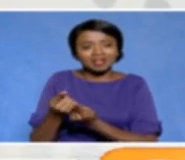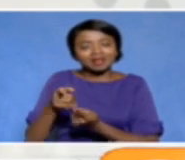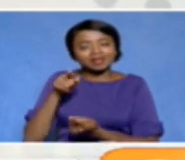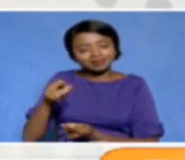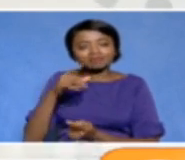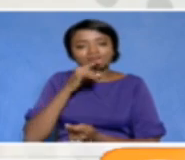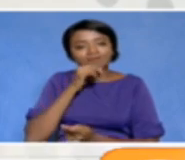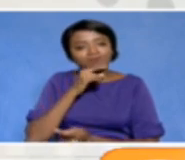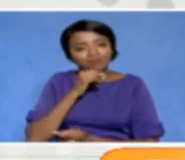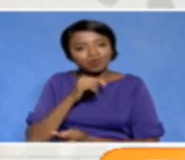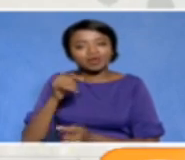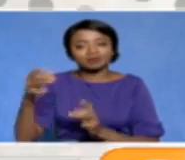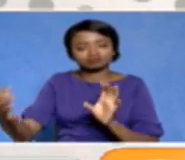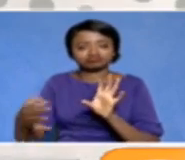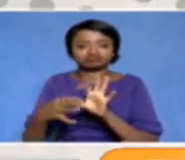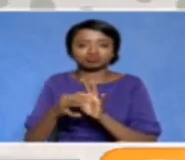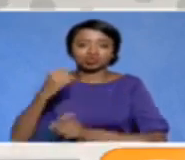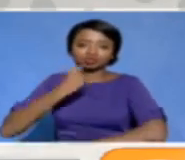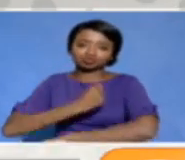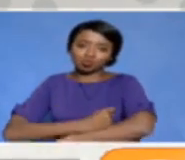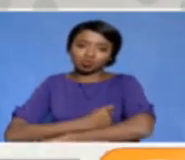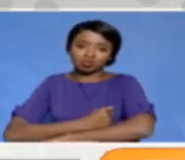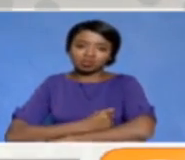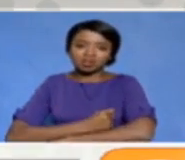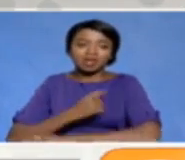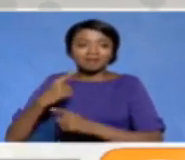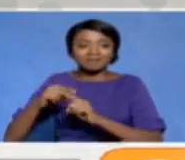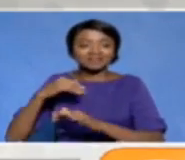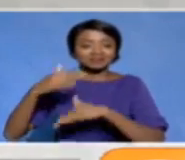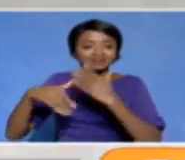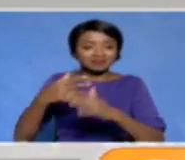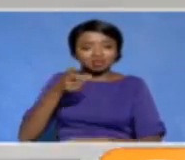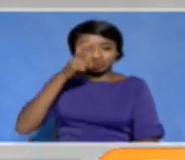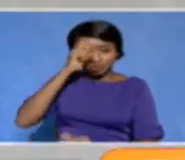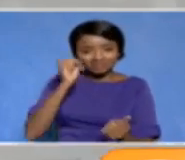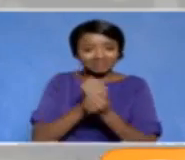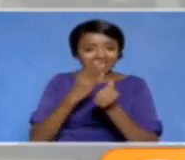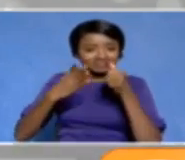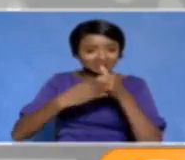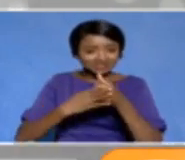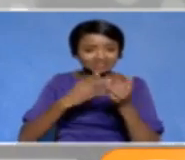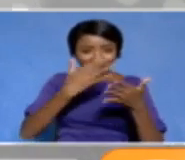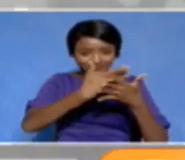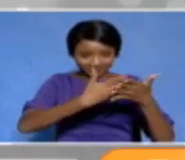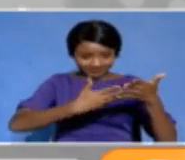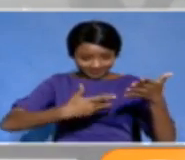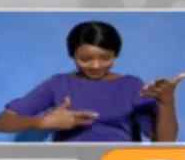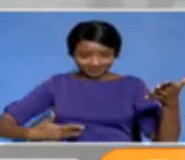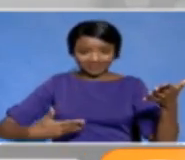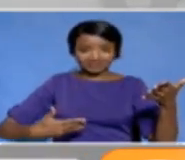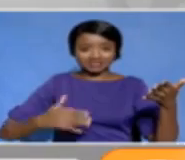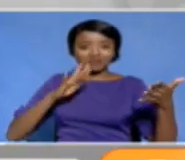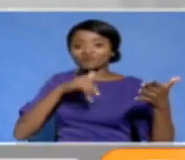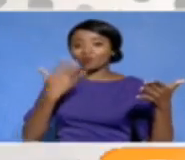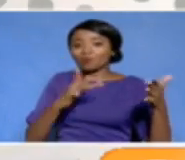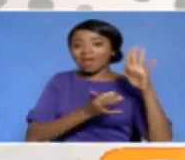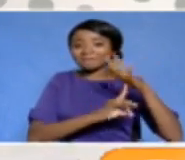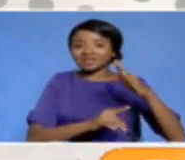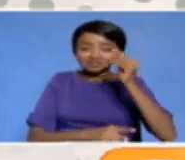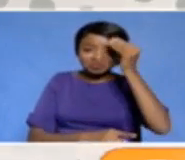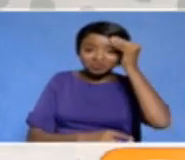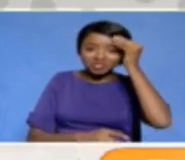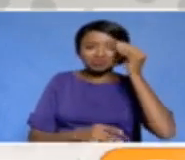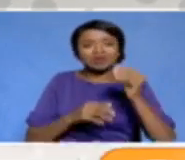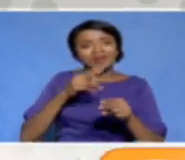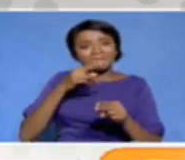to the school with immediate effect. Further, in the 2019 National Schools Form 1 intake list by the Ministry of Education, Jack Mutuma's